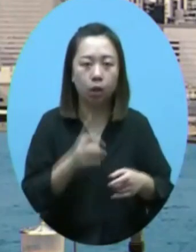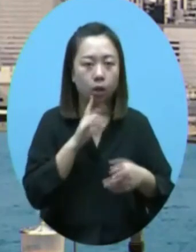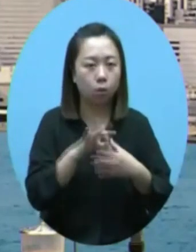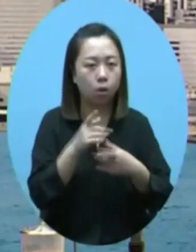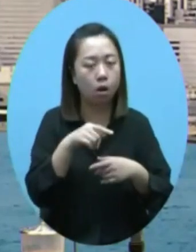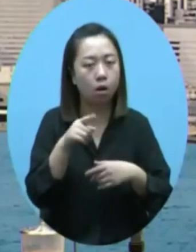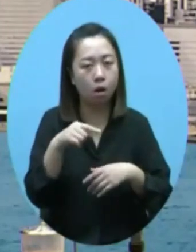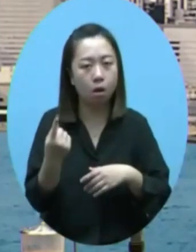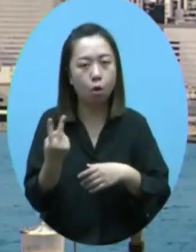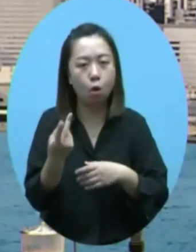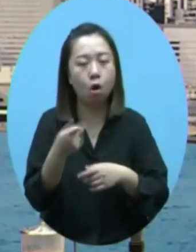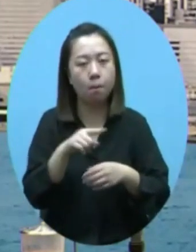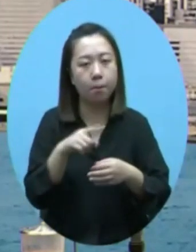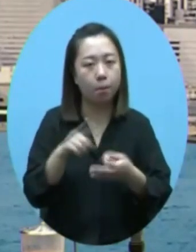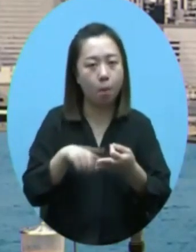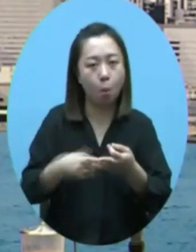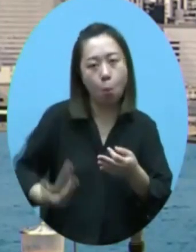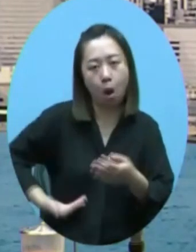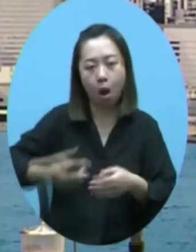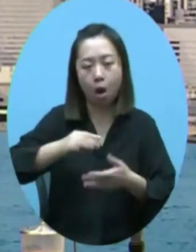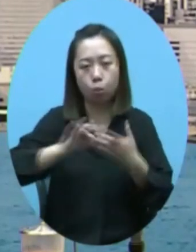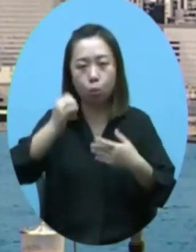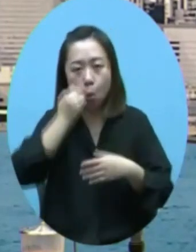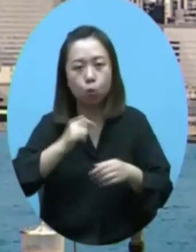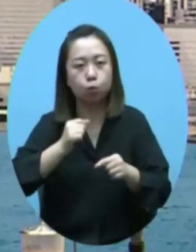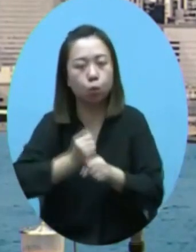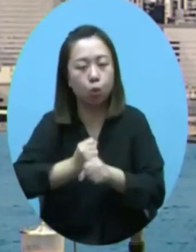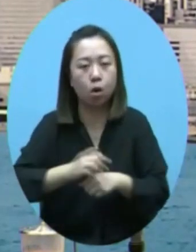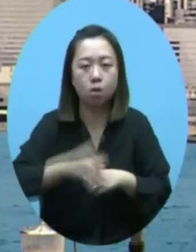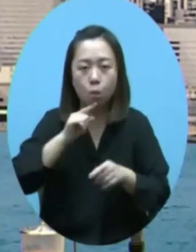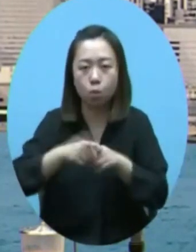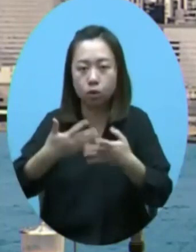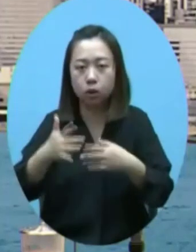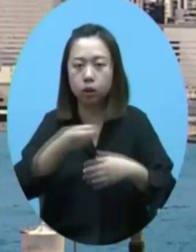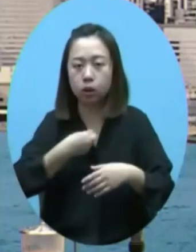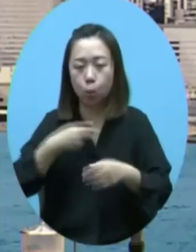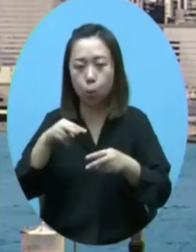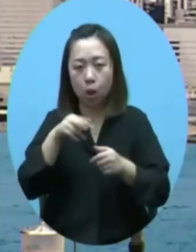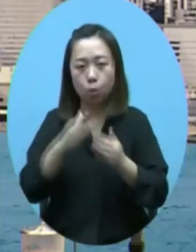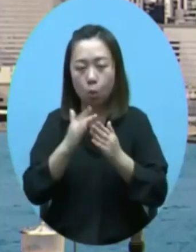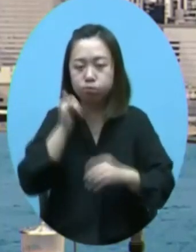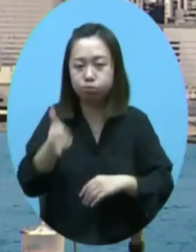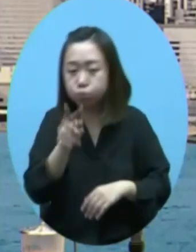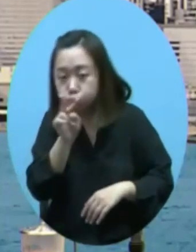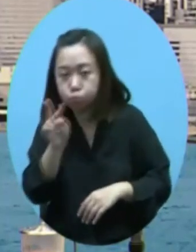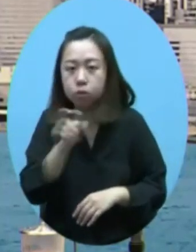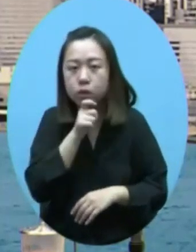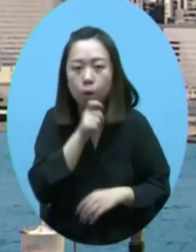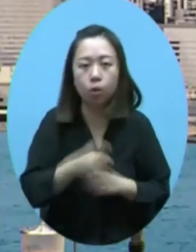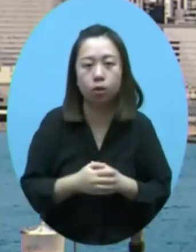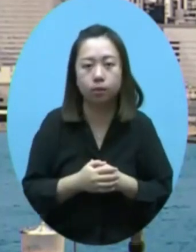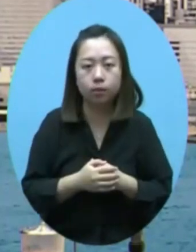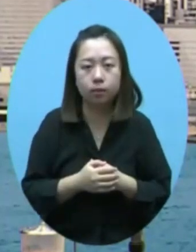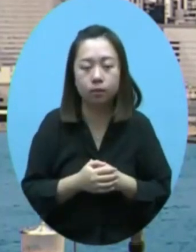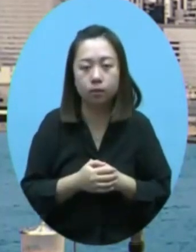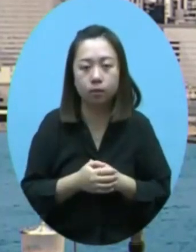result. And these 2 people live together, work in Yuk Hwa Nursing Home, and we've been to, together with HA staff, we've been to